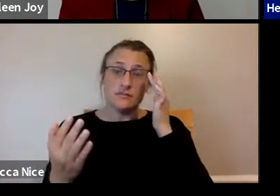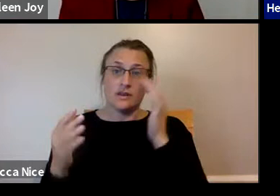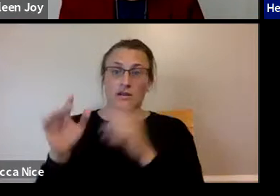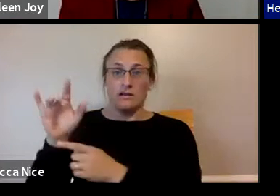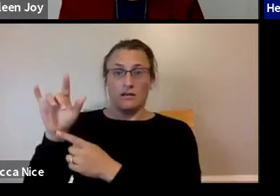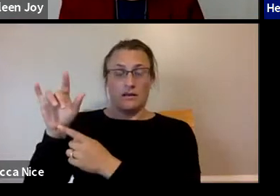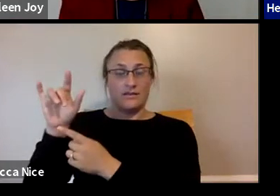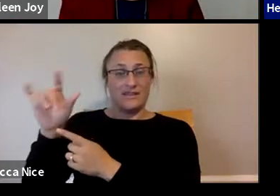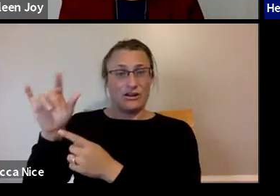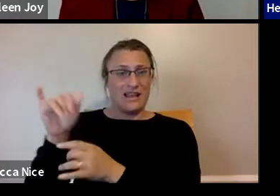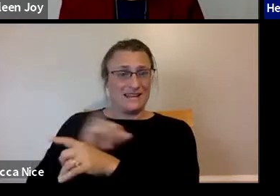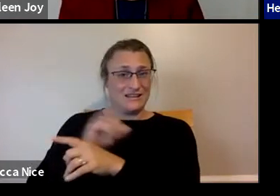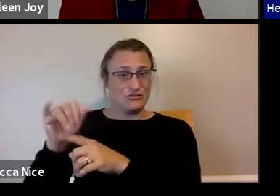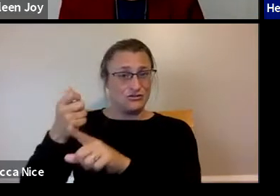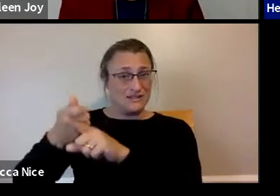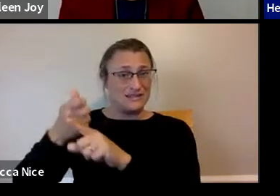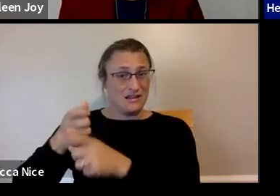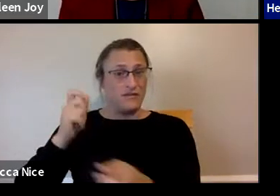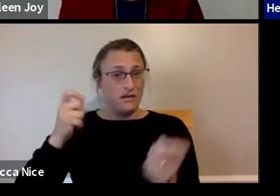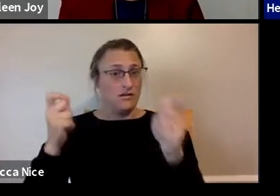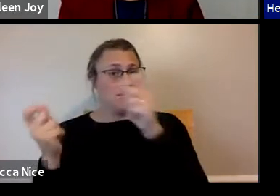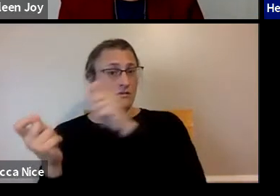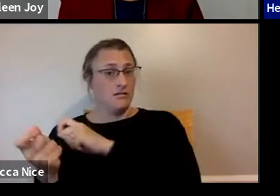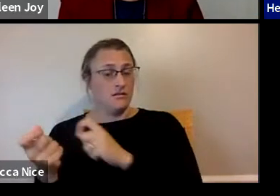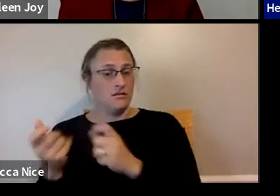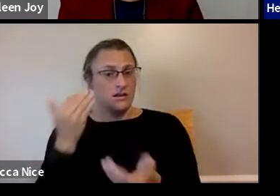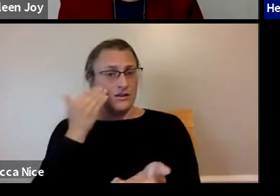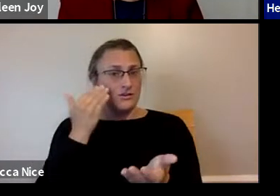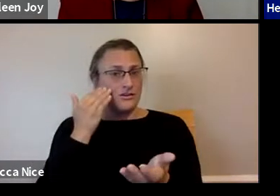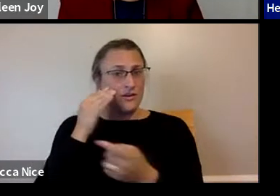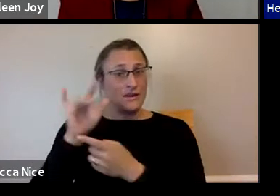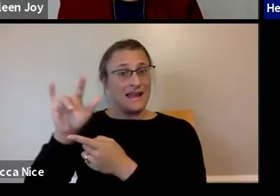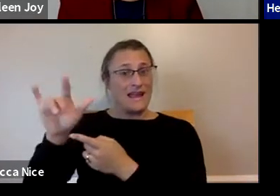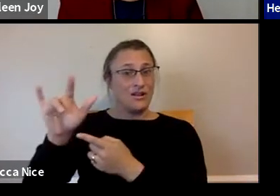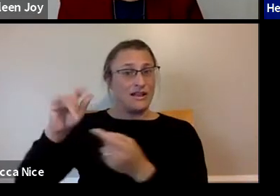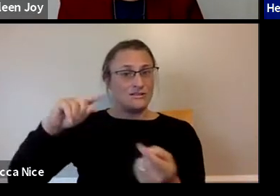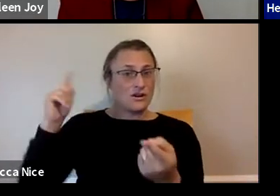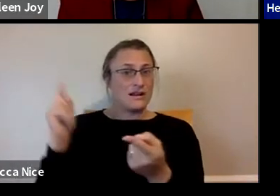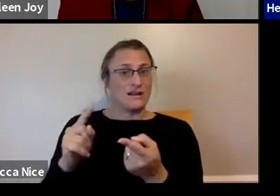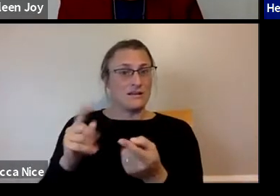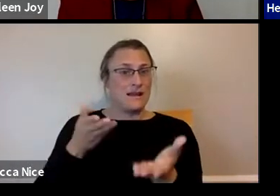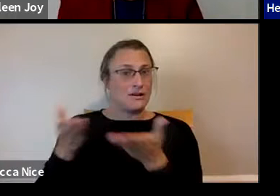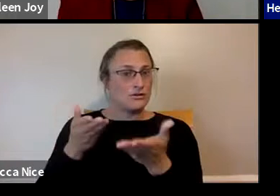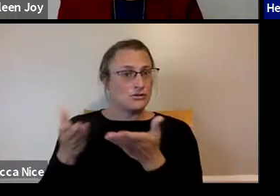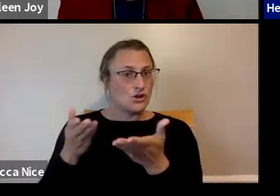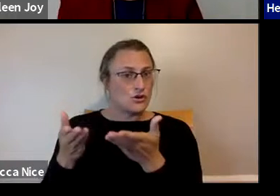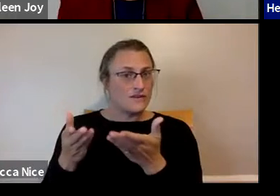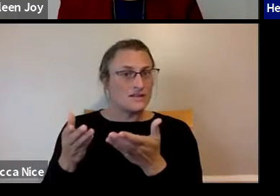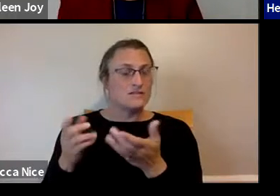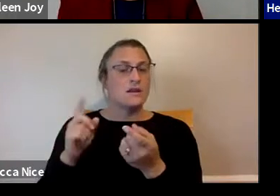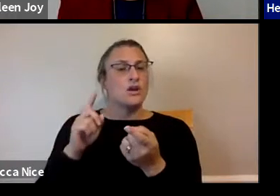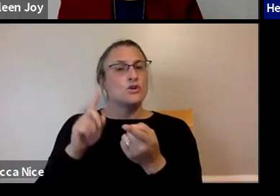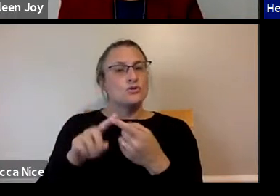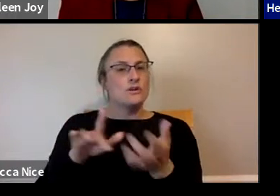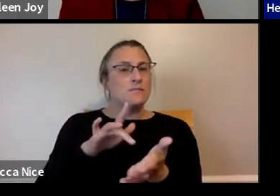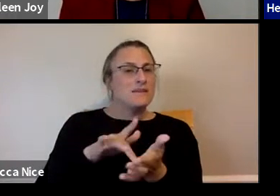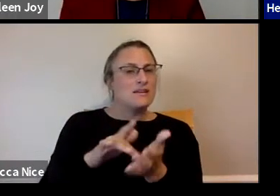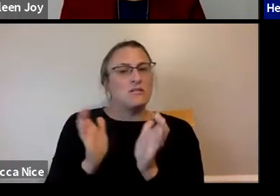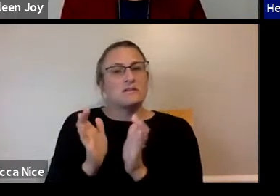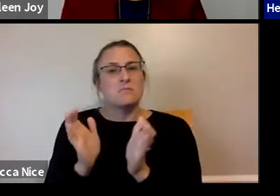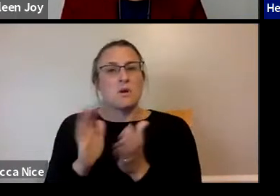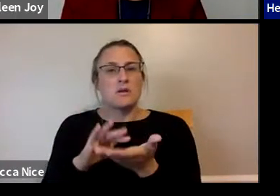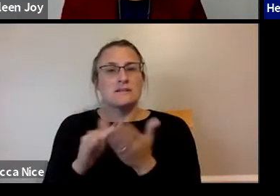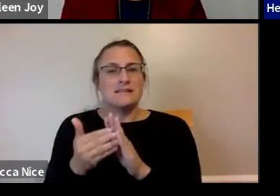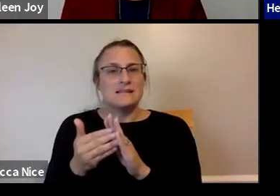airline industry, I'm sure you and the FAA know this, but airlines are cutting back on service to middle and smaller cities. LaGuardia is going to be